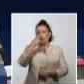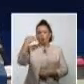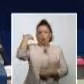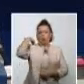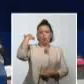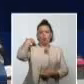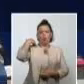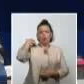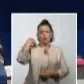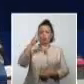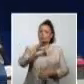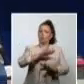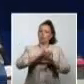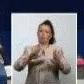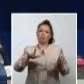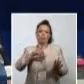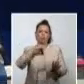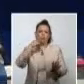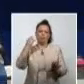with